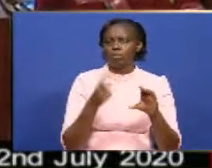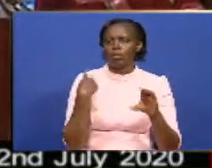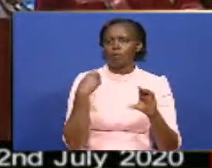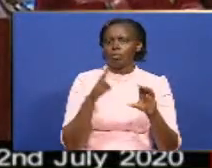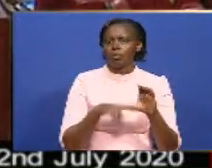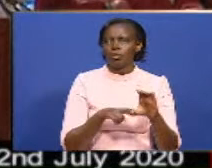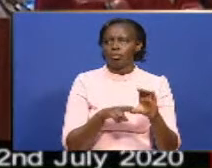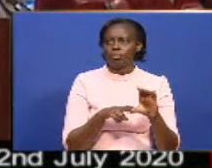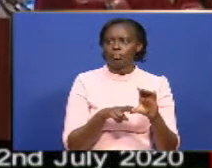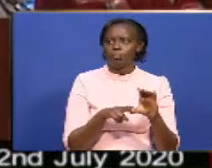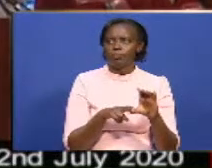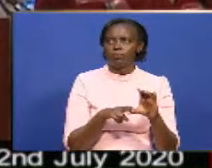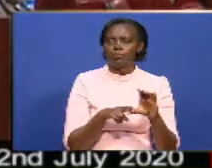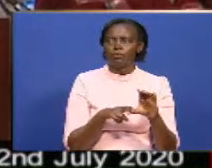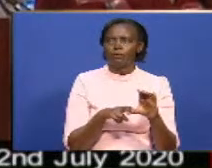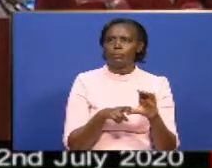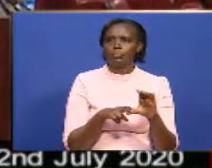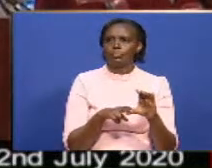324, Madam Speaker.